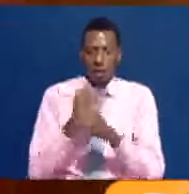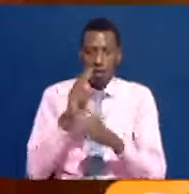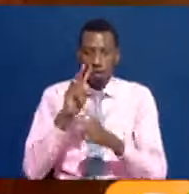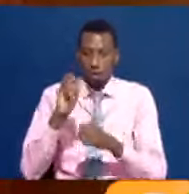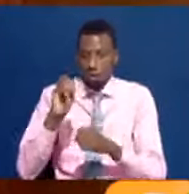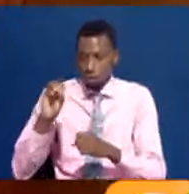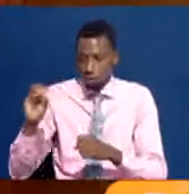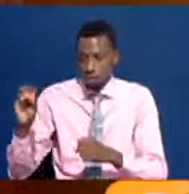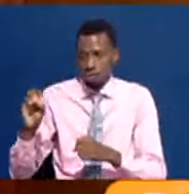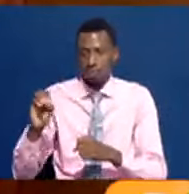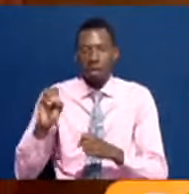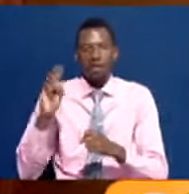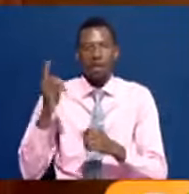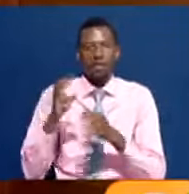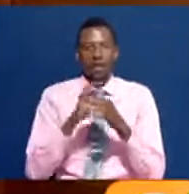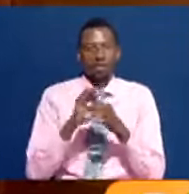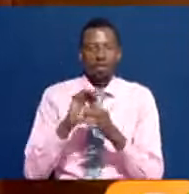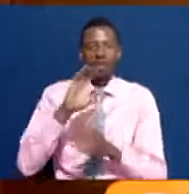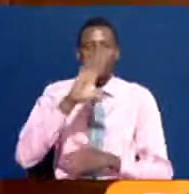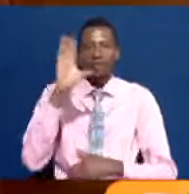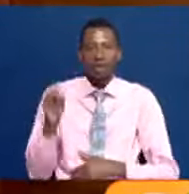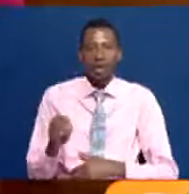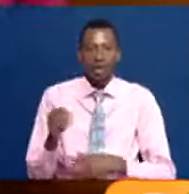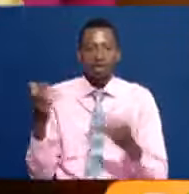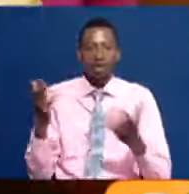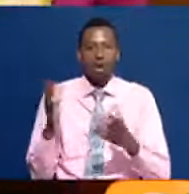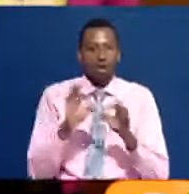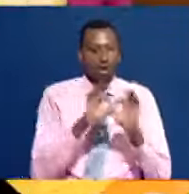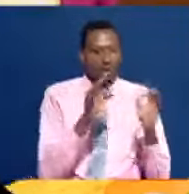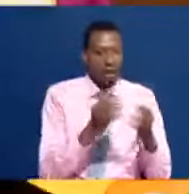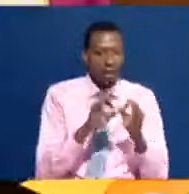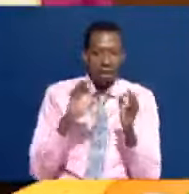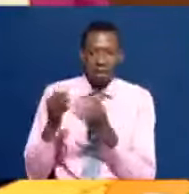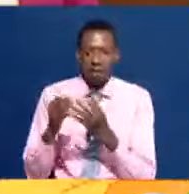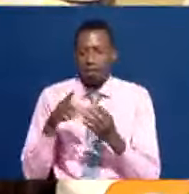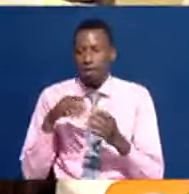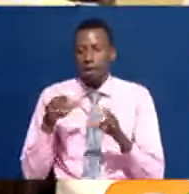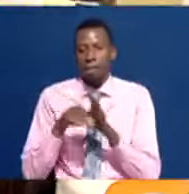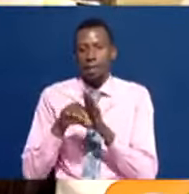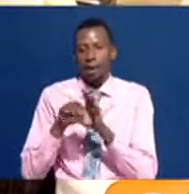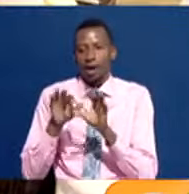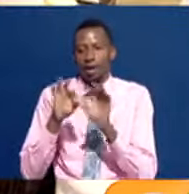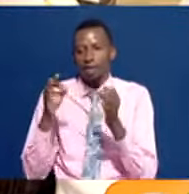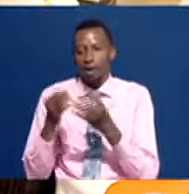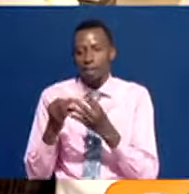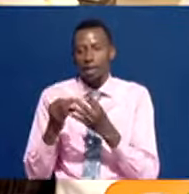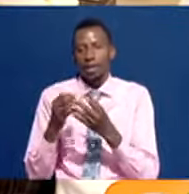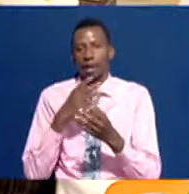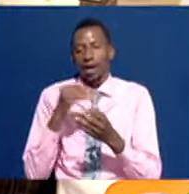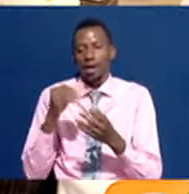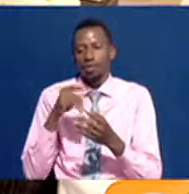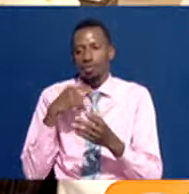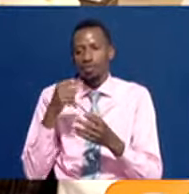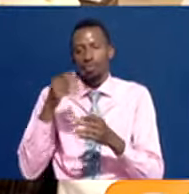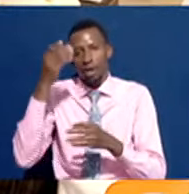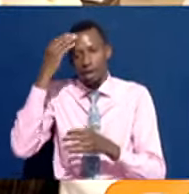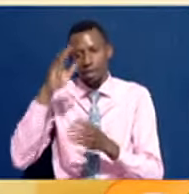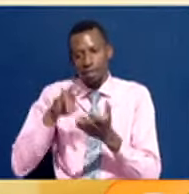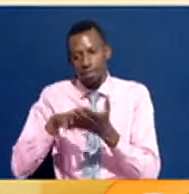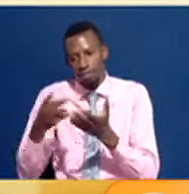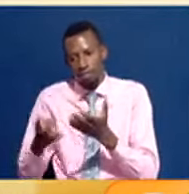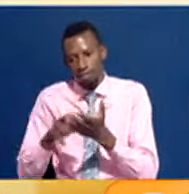Africa. In attendance at the event were families of the fallen retired nurses and other members of the Nightingale